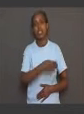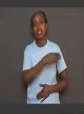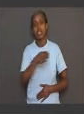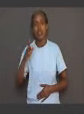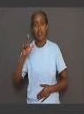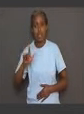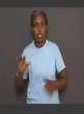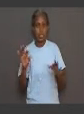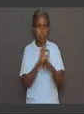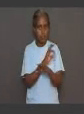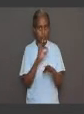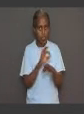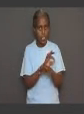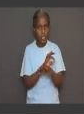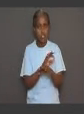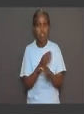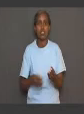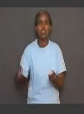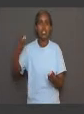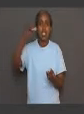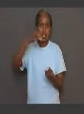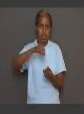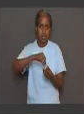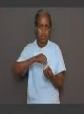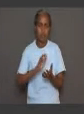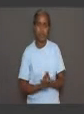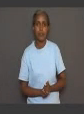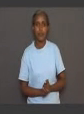the linear function is increasing.